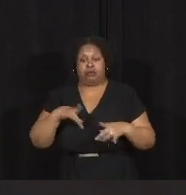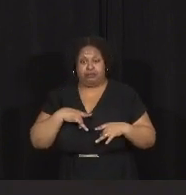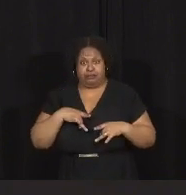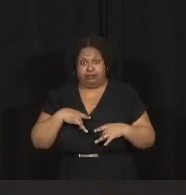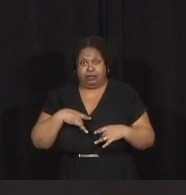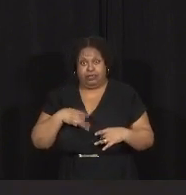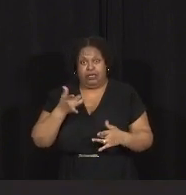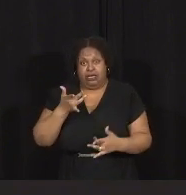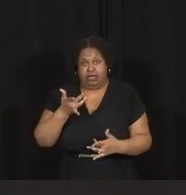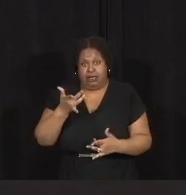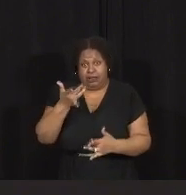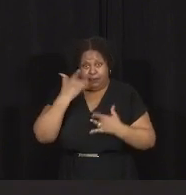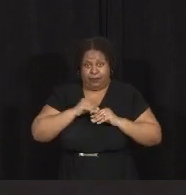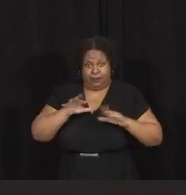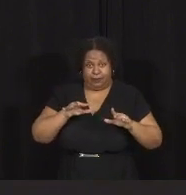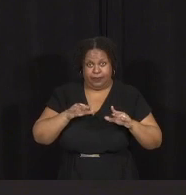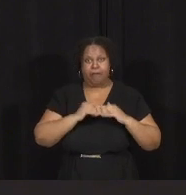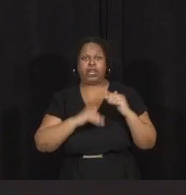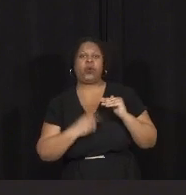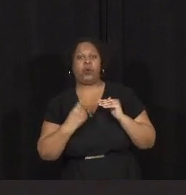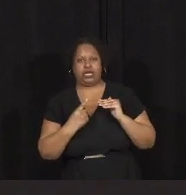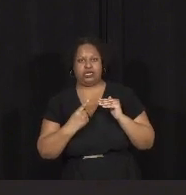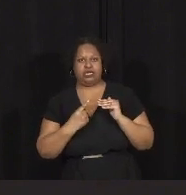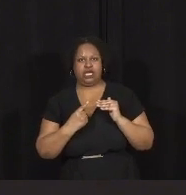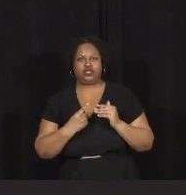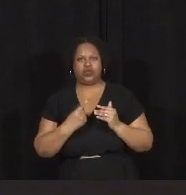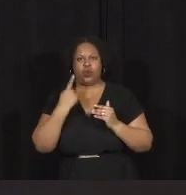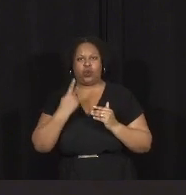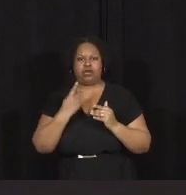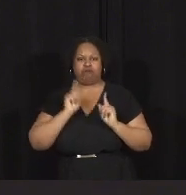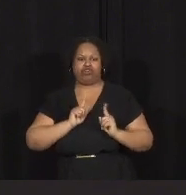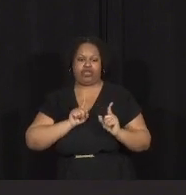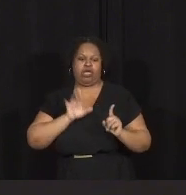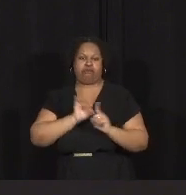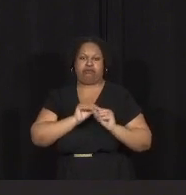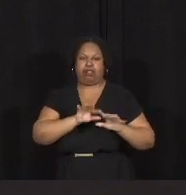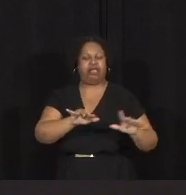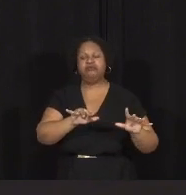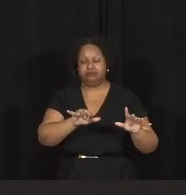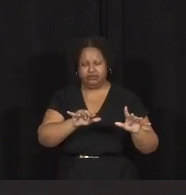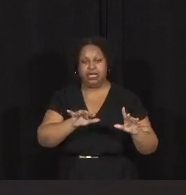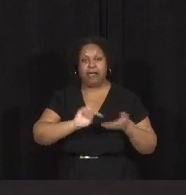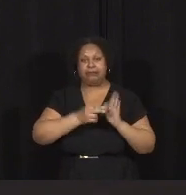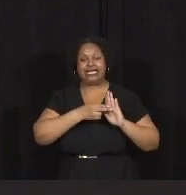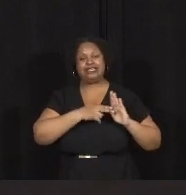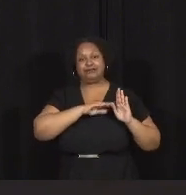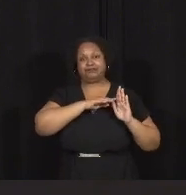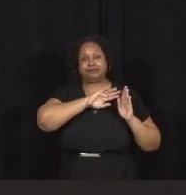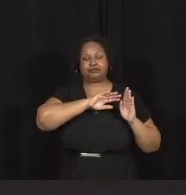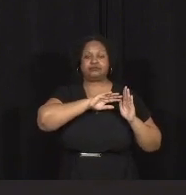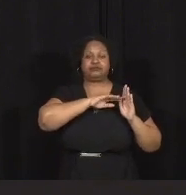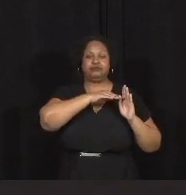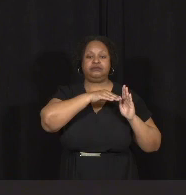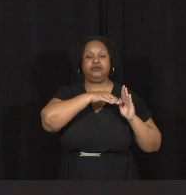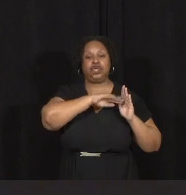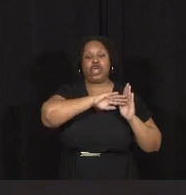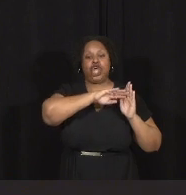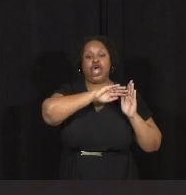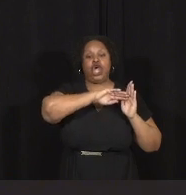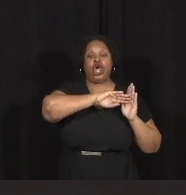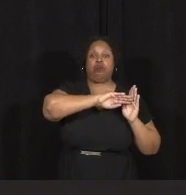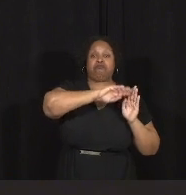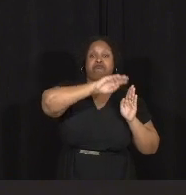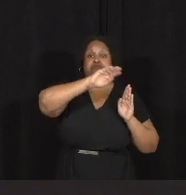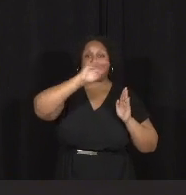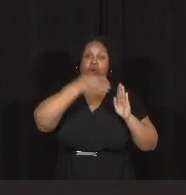simply now about flattening the curve. This is about chopping the top off the curve. This is really